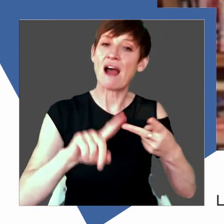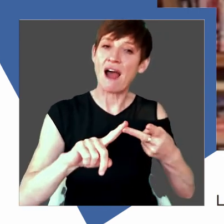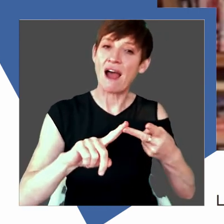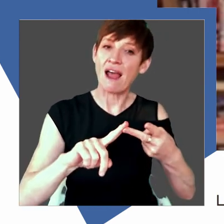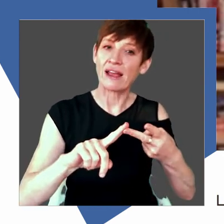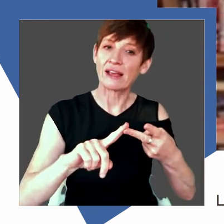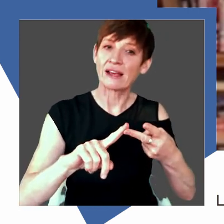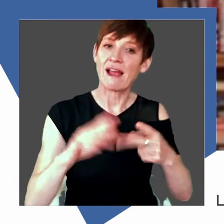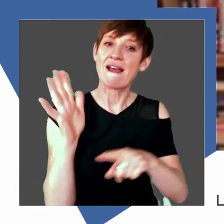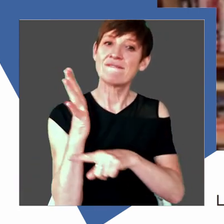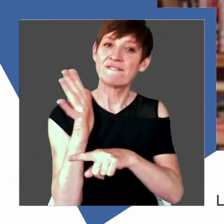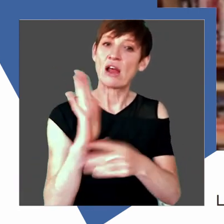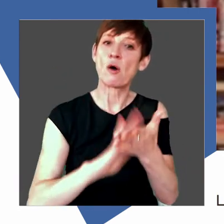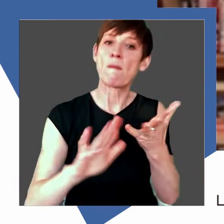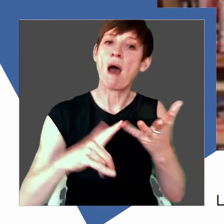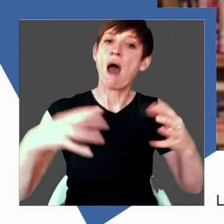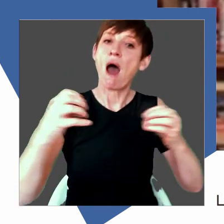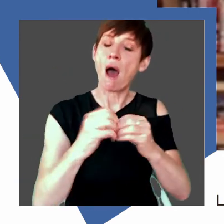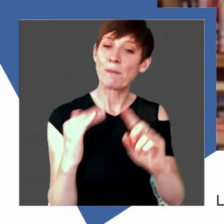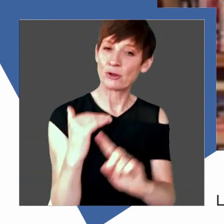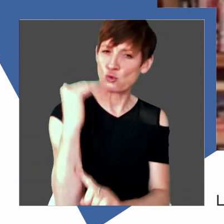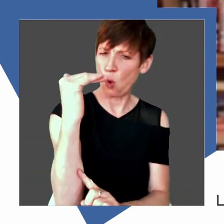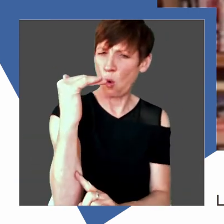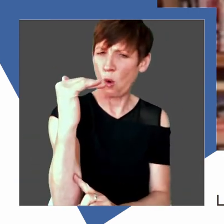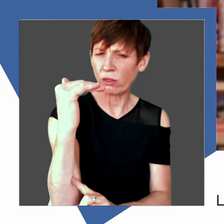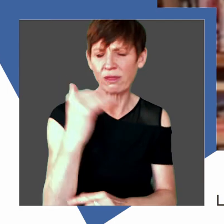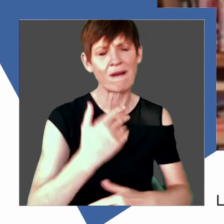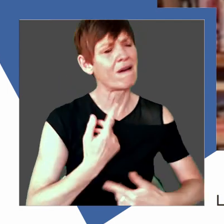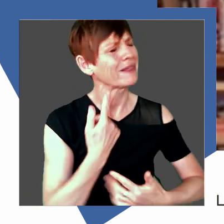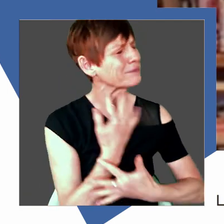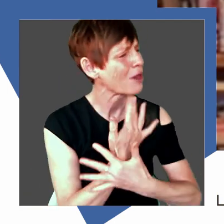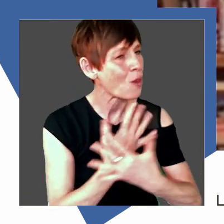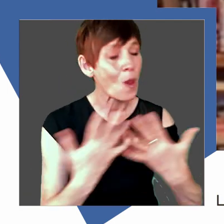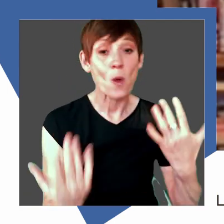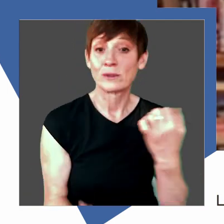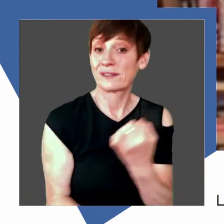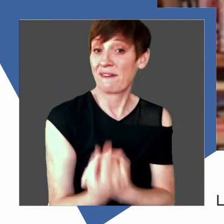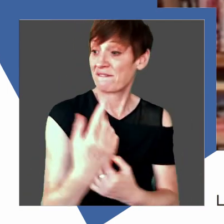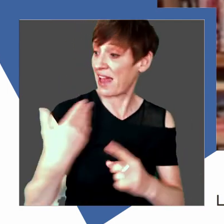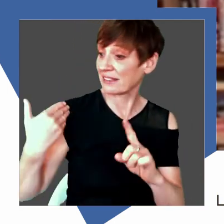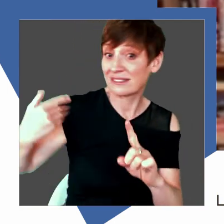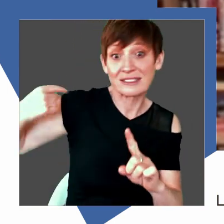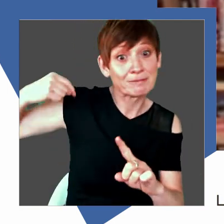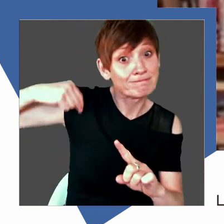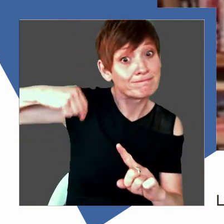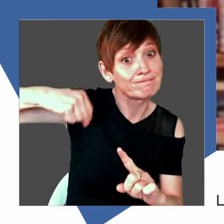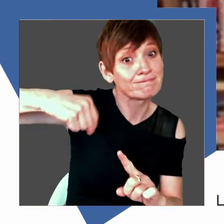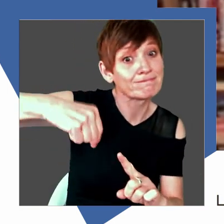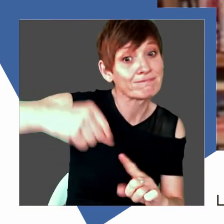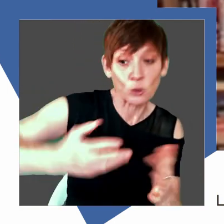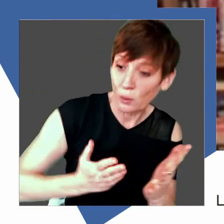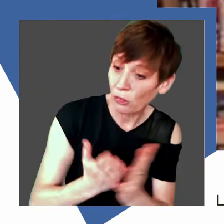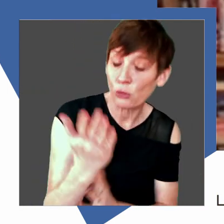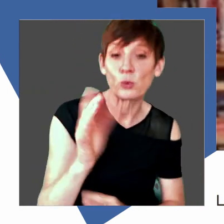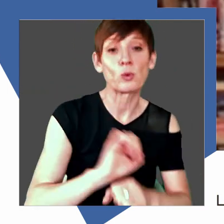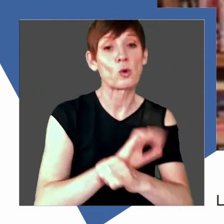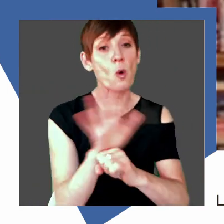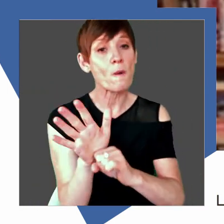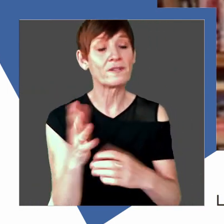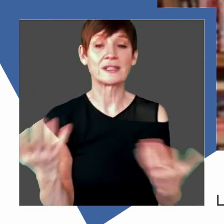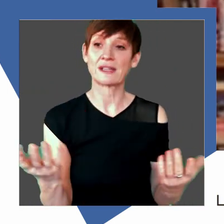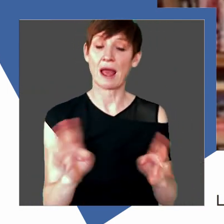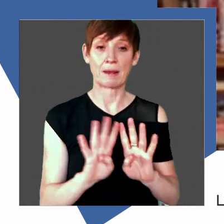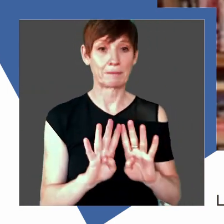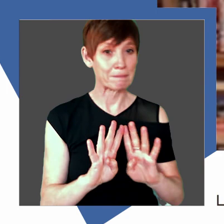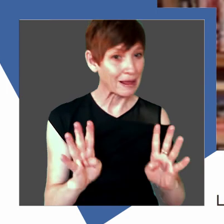great place to check out. They've done tons of events during COVID, loads of online panel sessions with, they've had